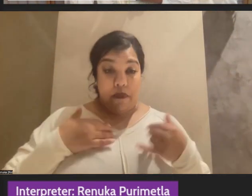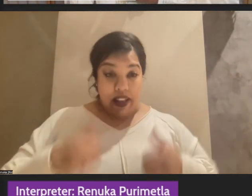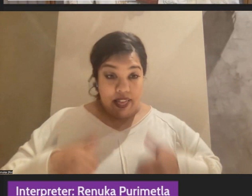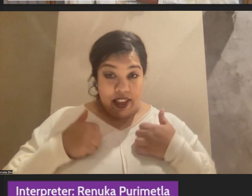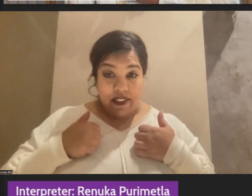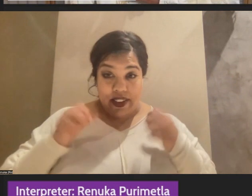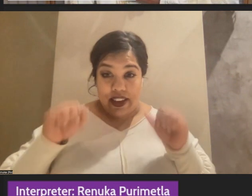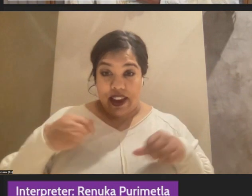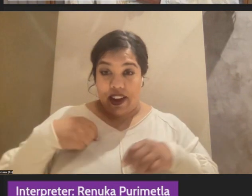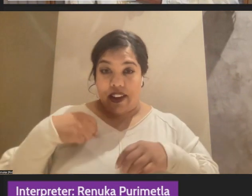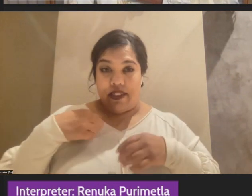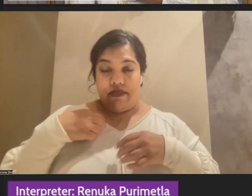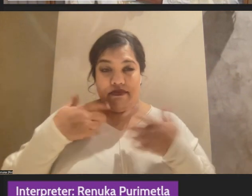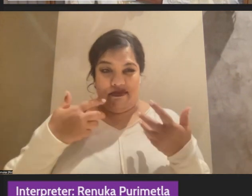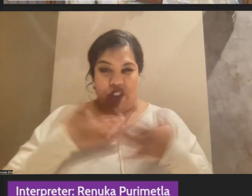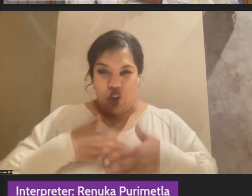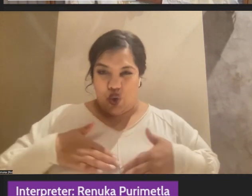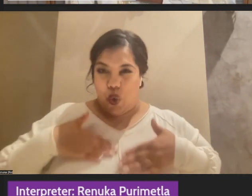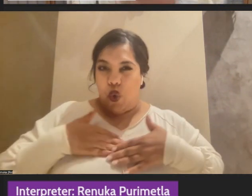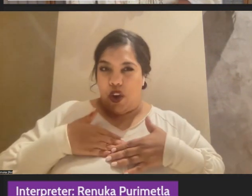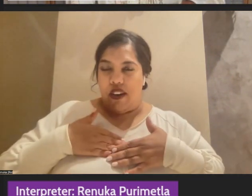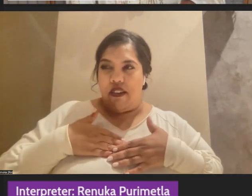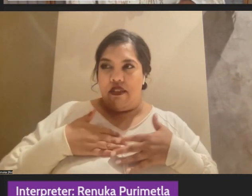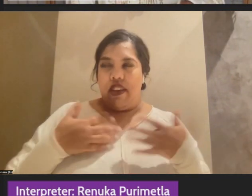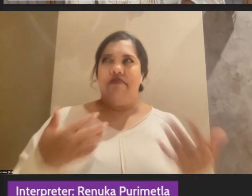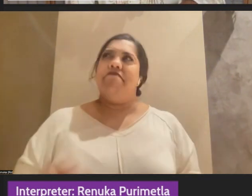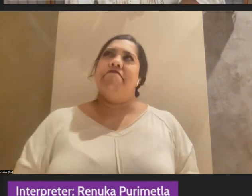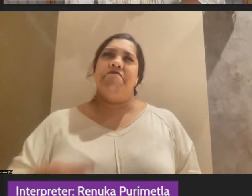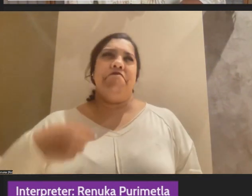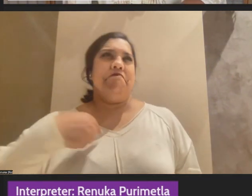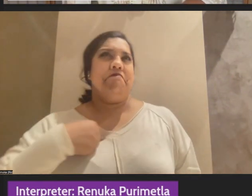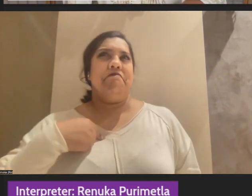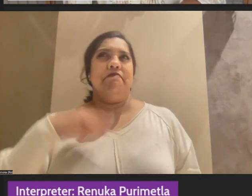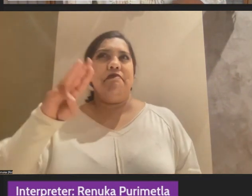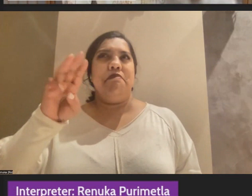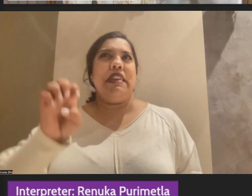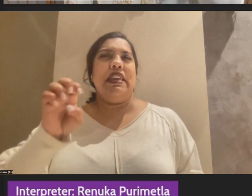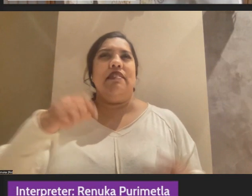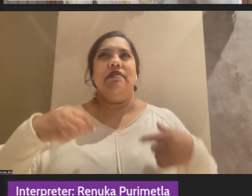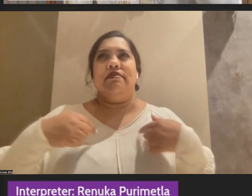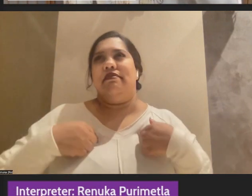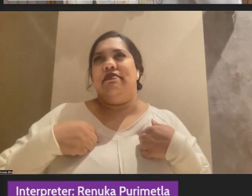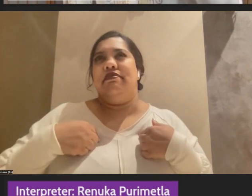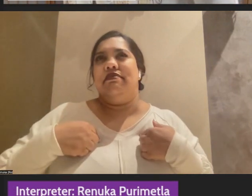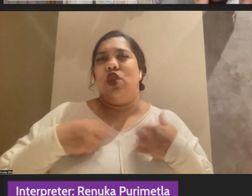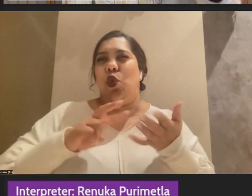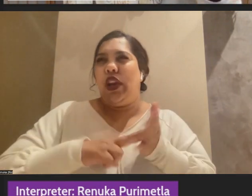means to be me in this life, in this experience, without the